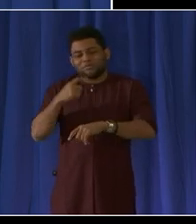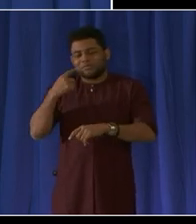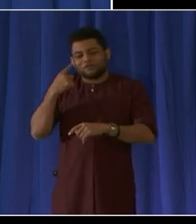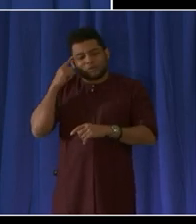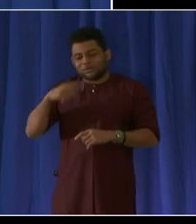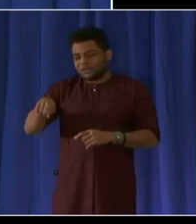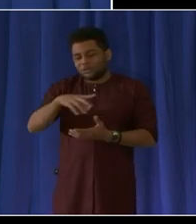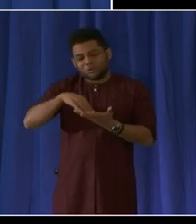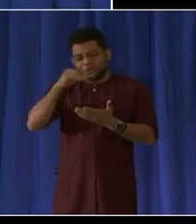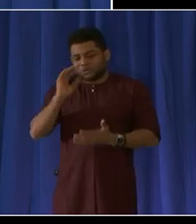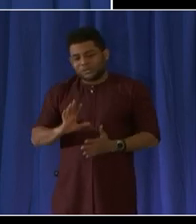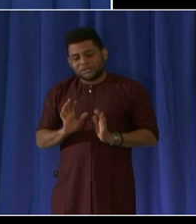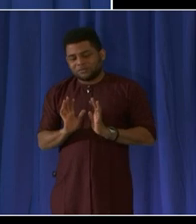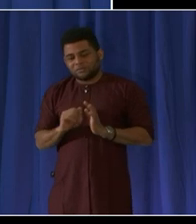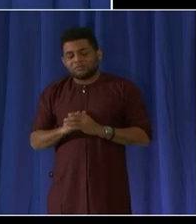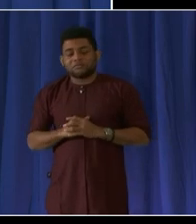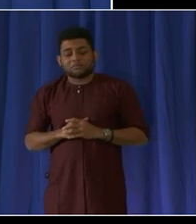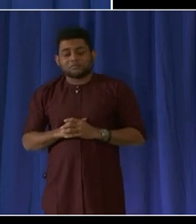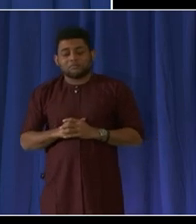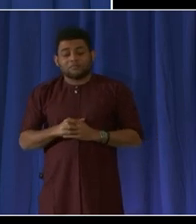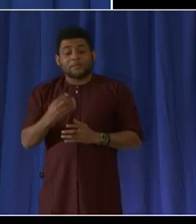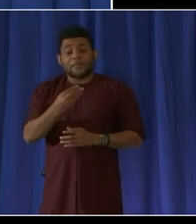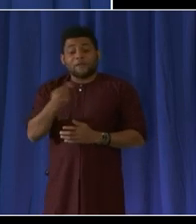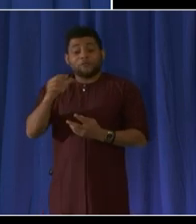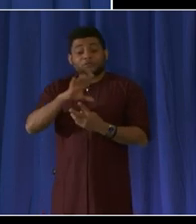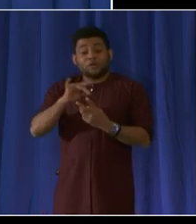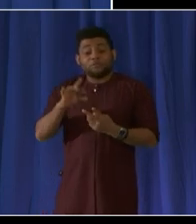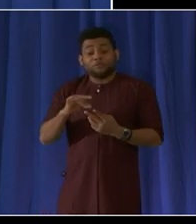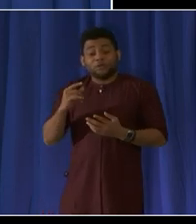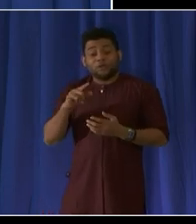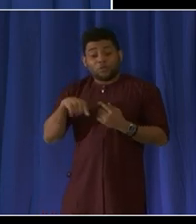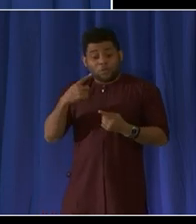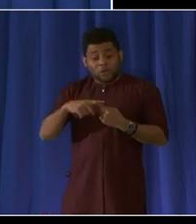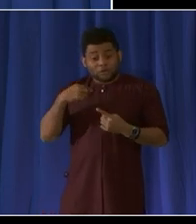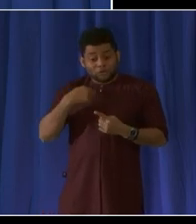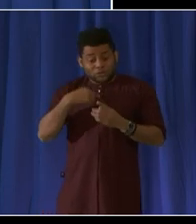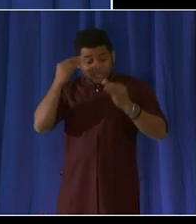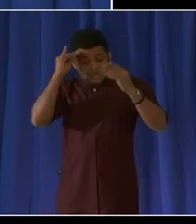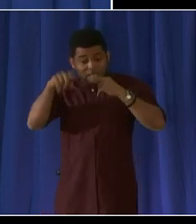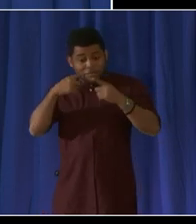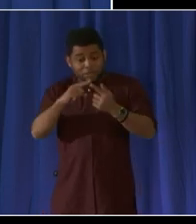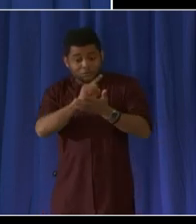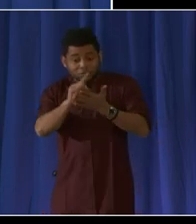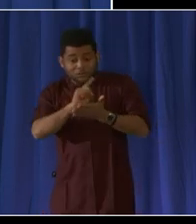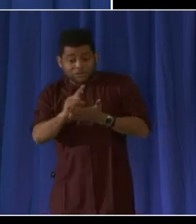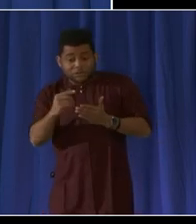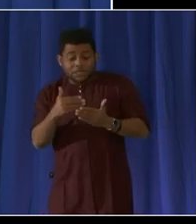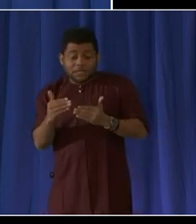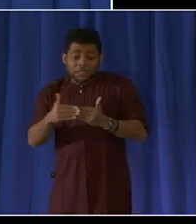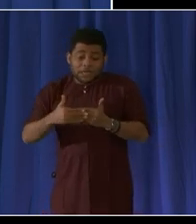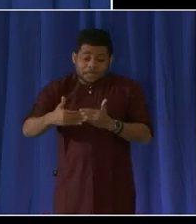So a couple of options for you to consider as you think about the weeks ahead as we continue the school year.